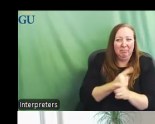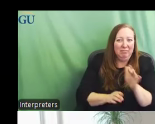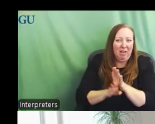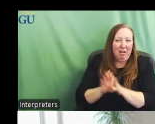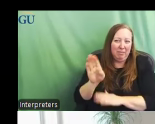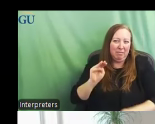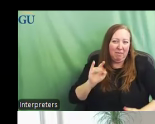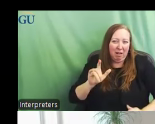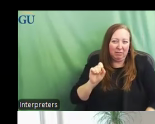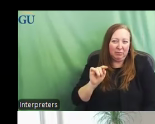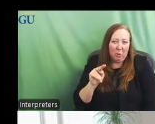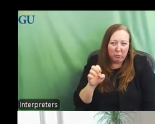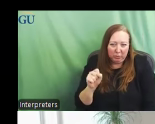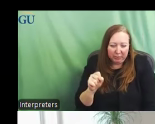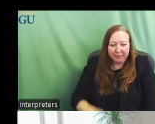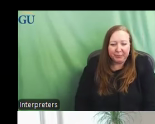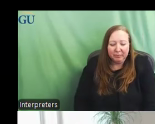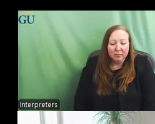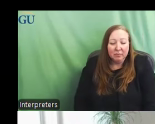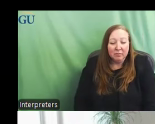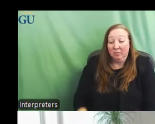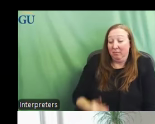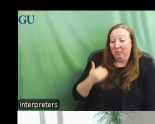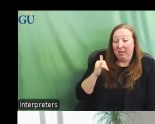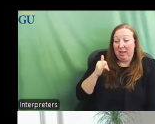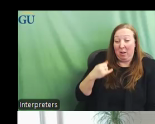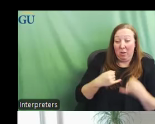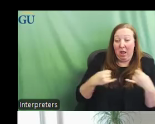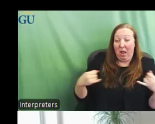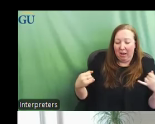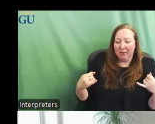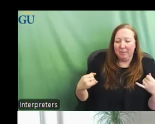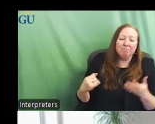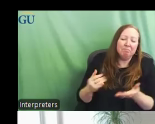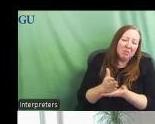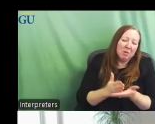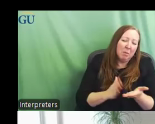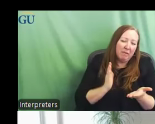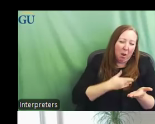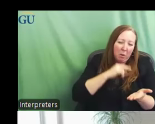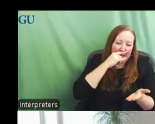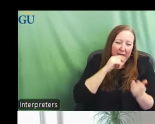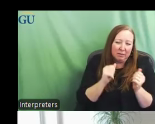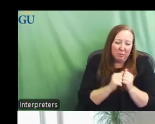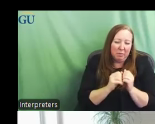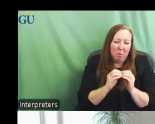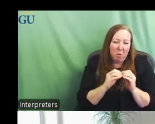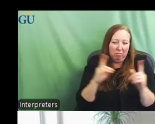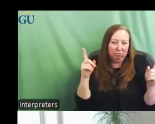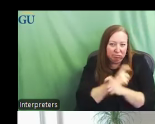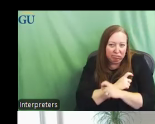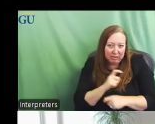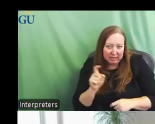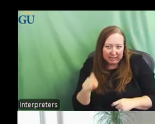And then for the yellow line, kind of with some of our kids maybe with more complex needs, where we may not see the